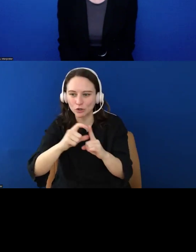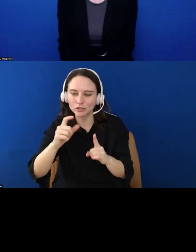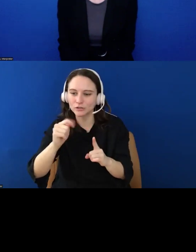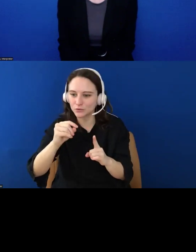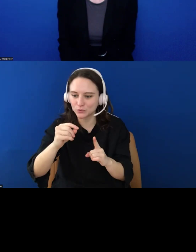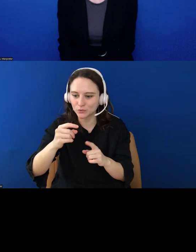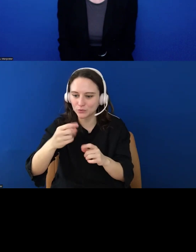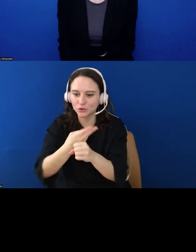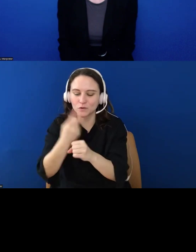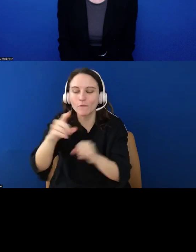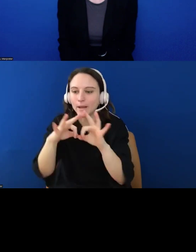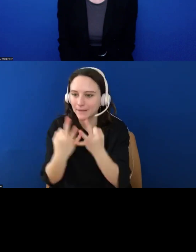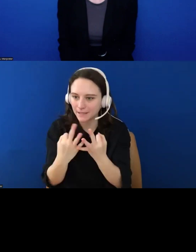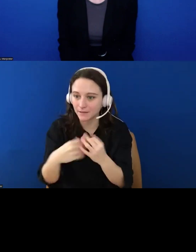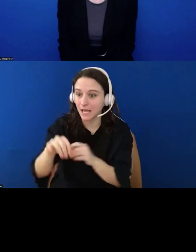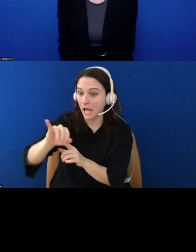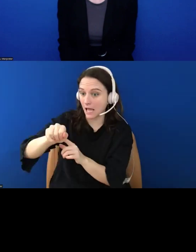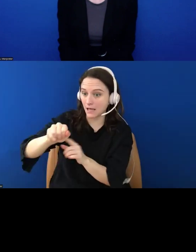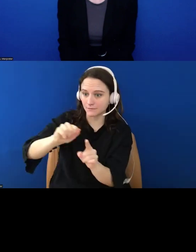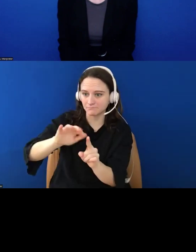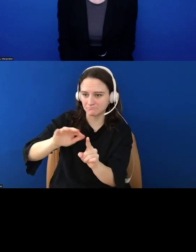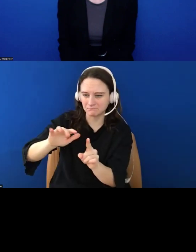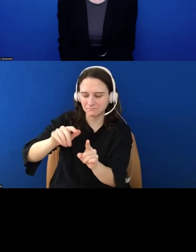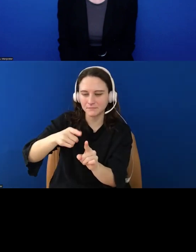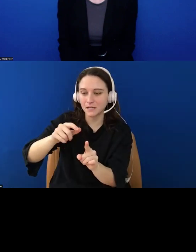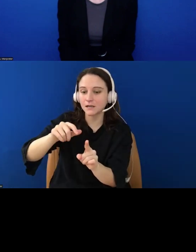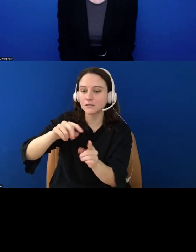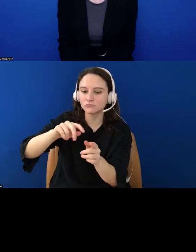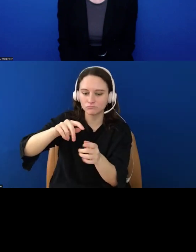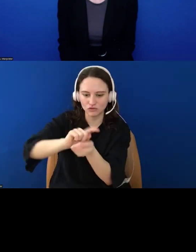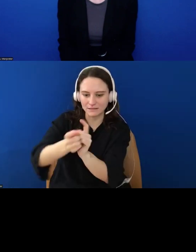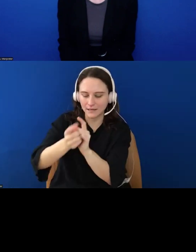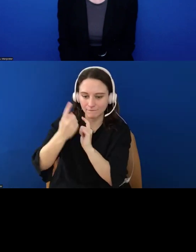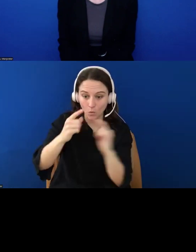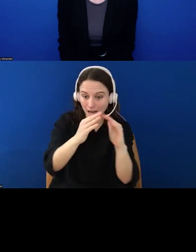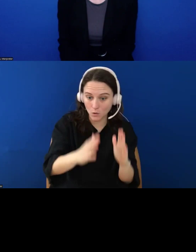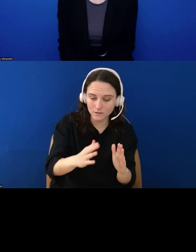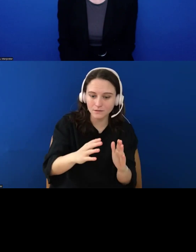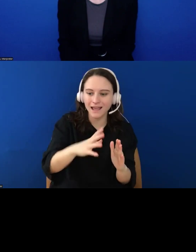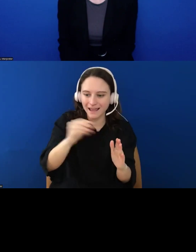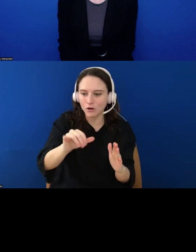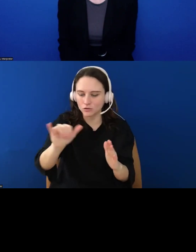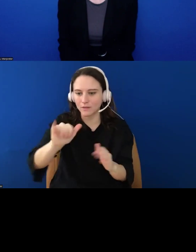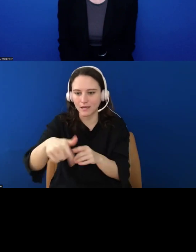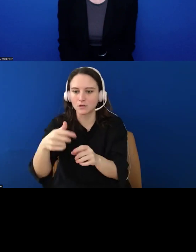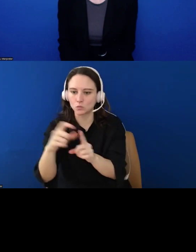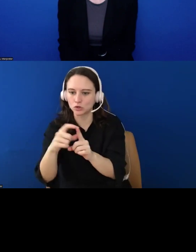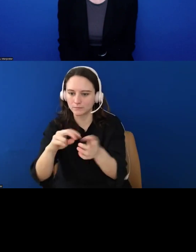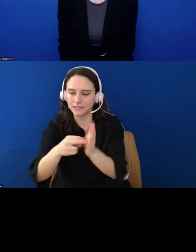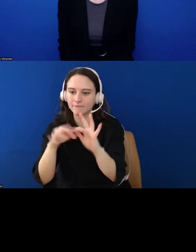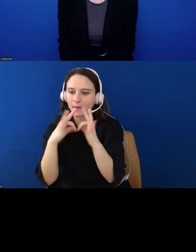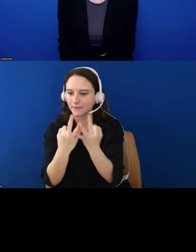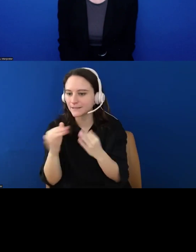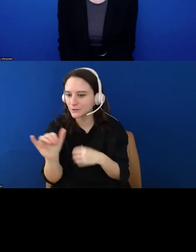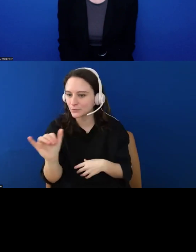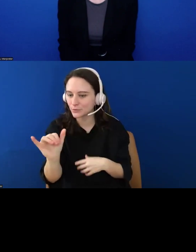family. Ha, which translates as house, is also a term that was used to say family.